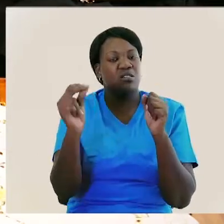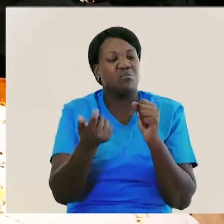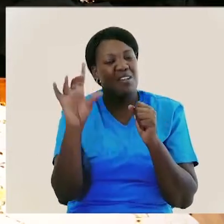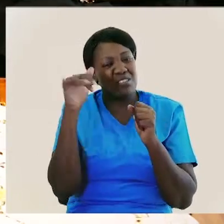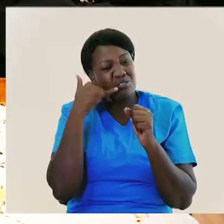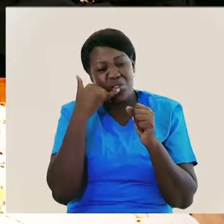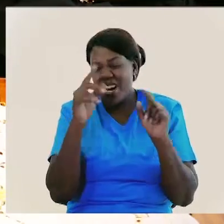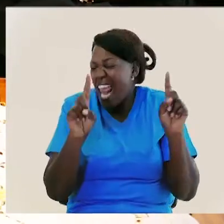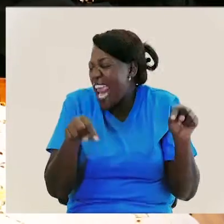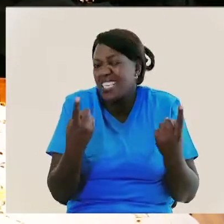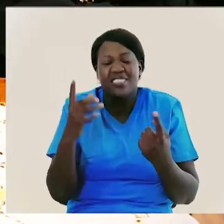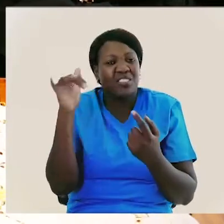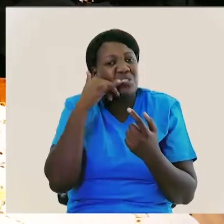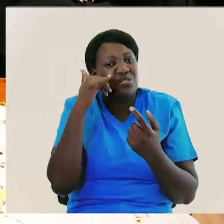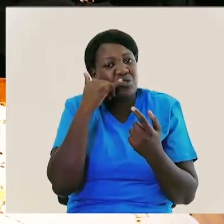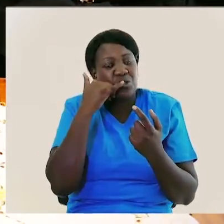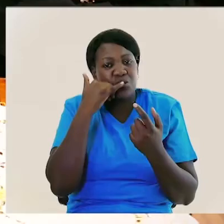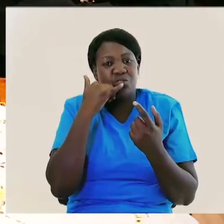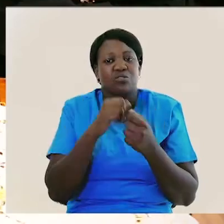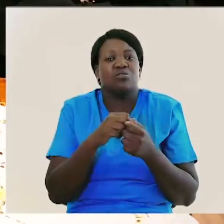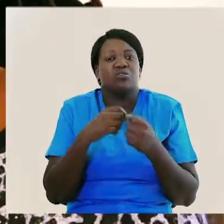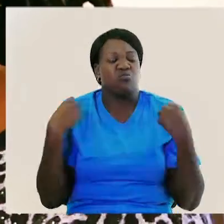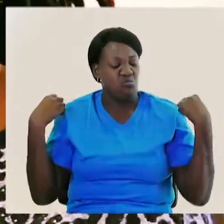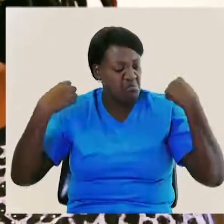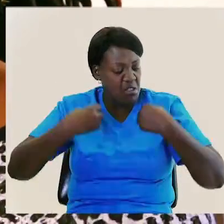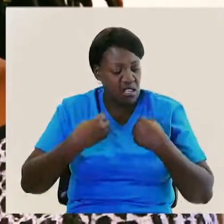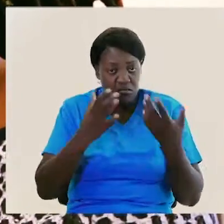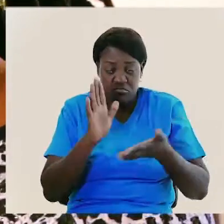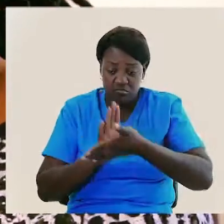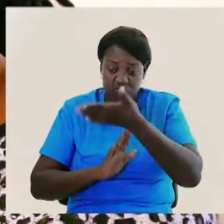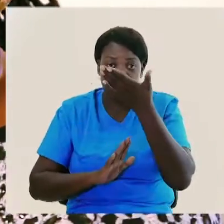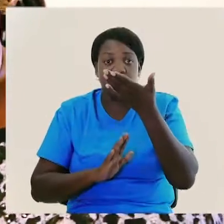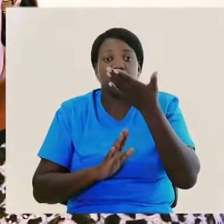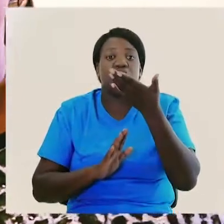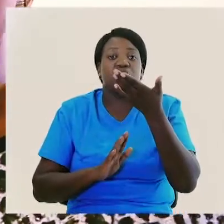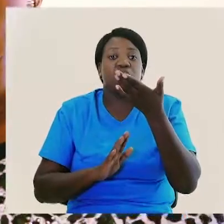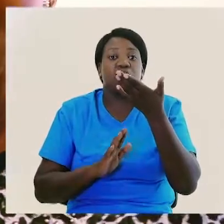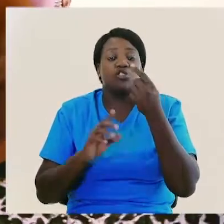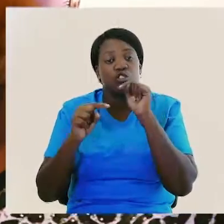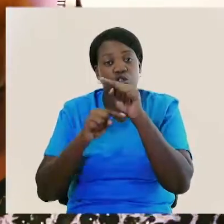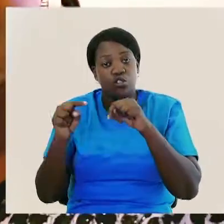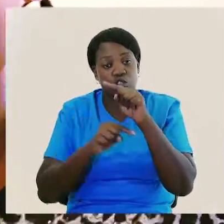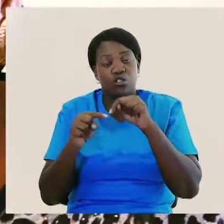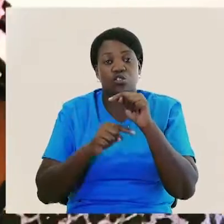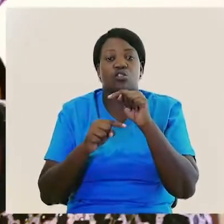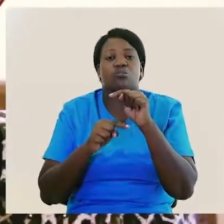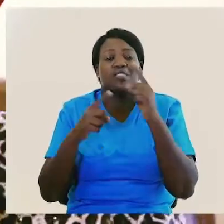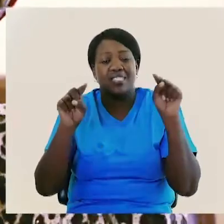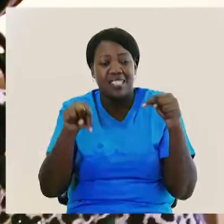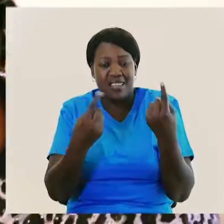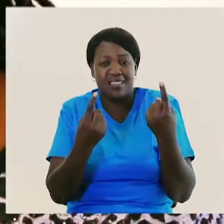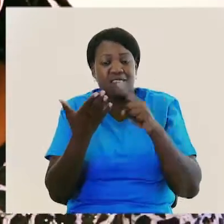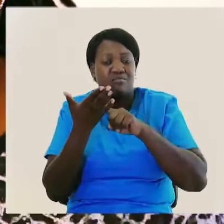phone. Take your bag, get yourself ready. We have to go to the shop and get ourselves some things for the